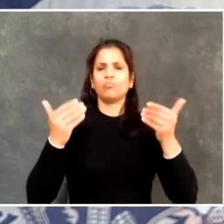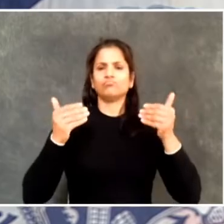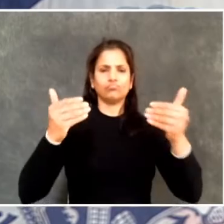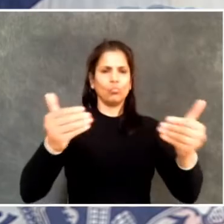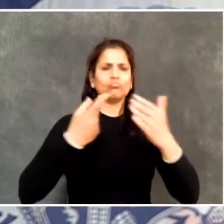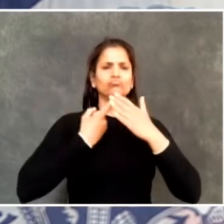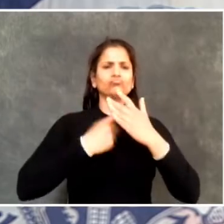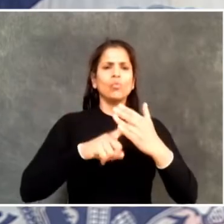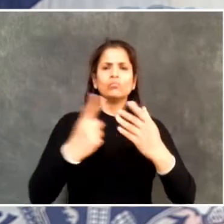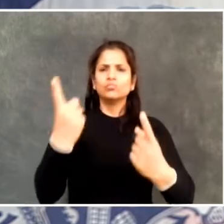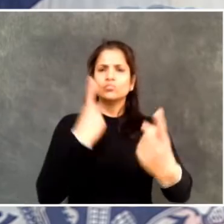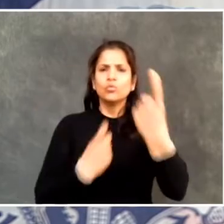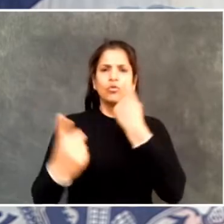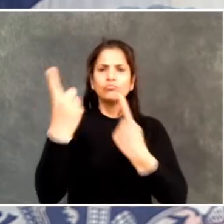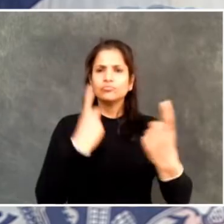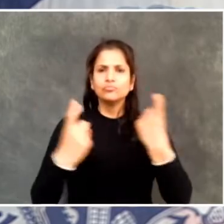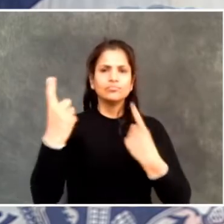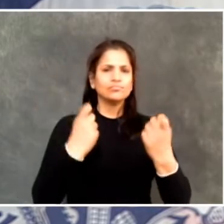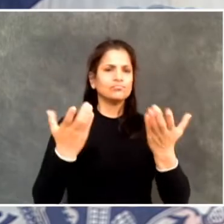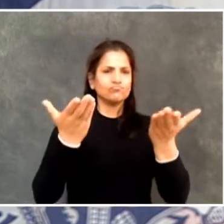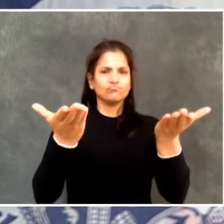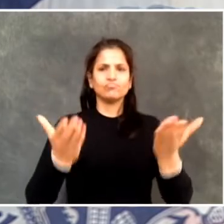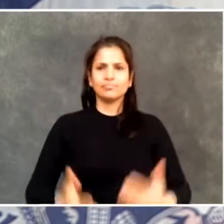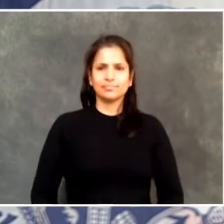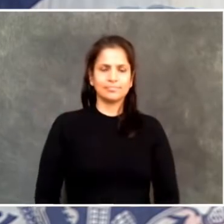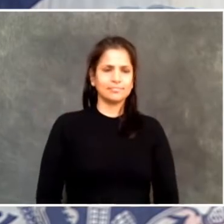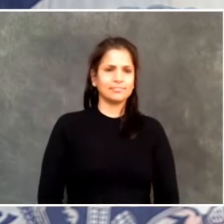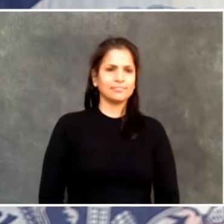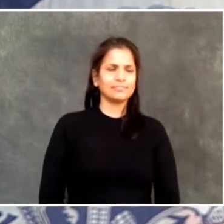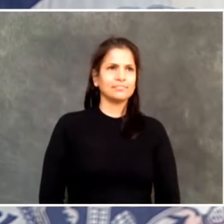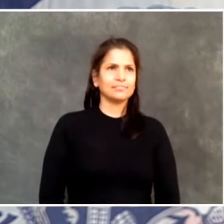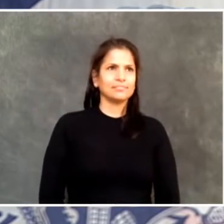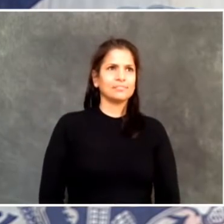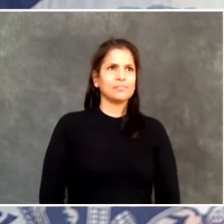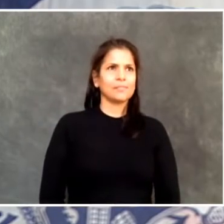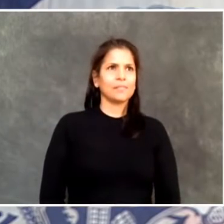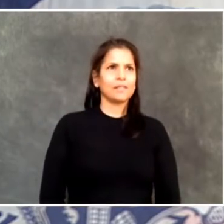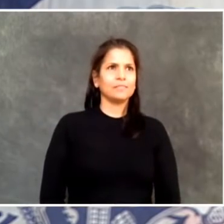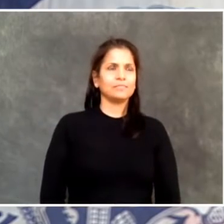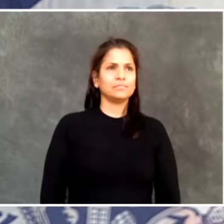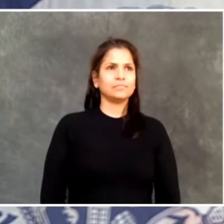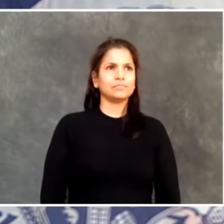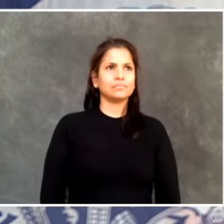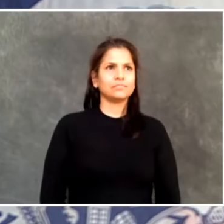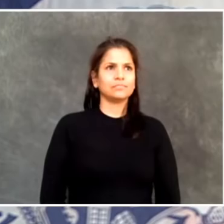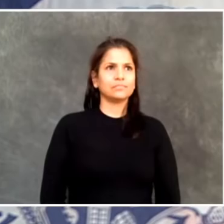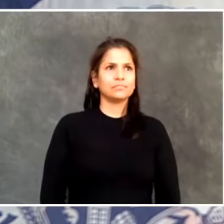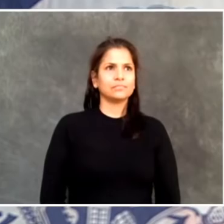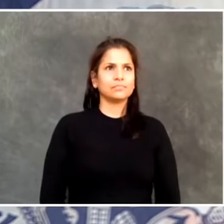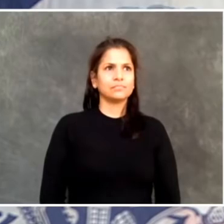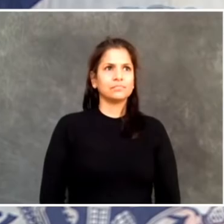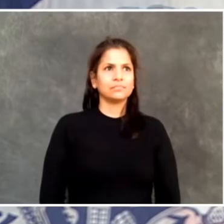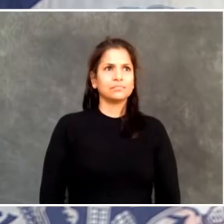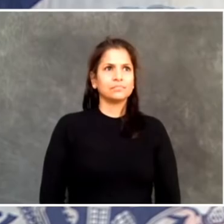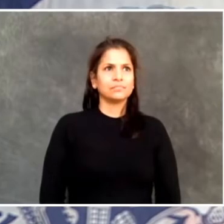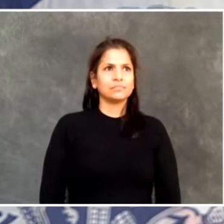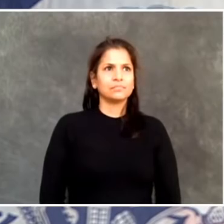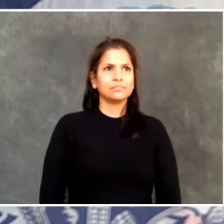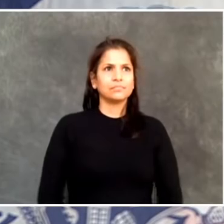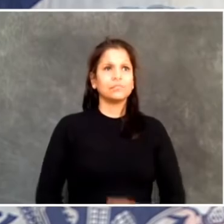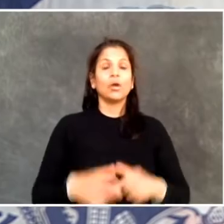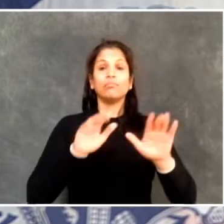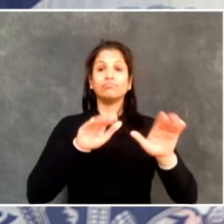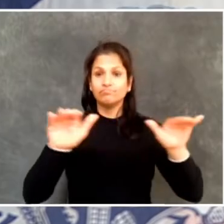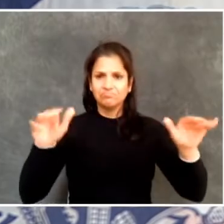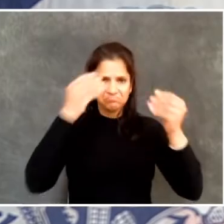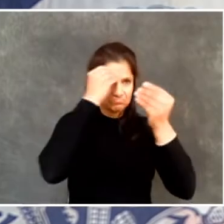the name of the reporter and the outlet. Yeah, and just a quick reminder for folks, we have Dr. Barbeau in the blue room, and on the phone we have Dr. Katz, Commissioner Grillo,